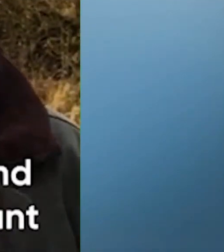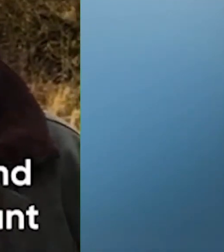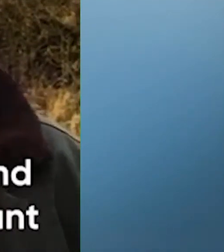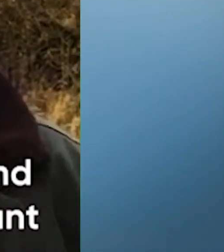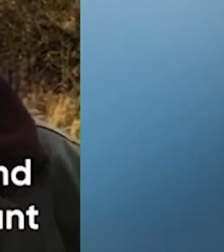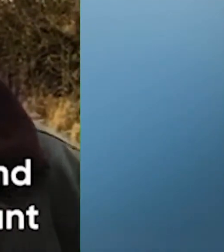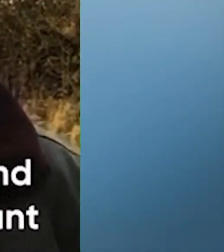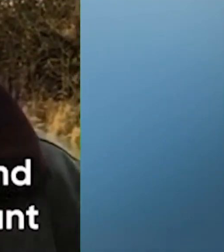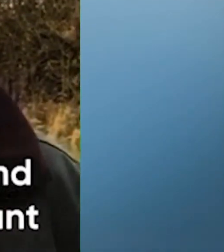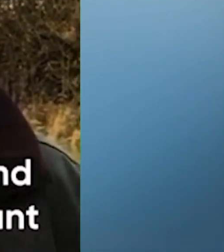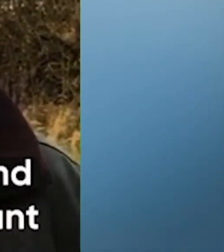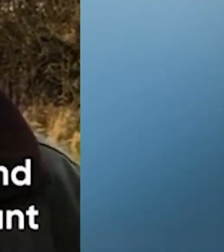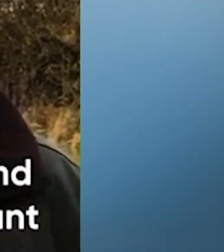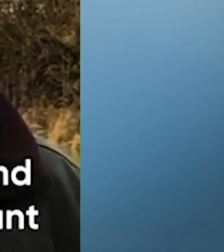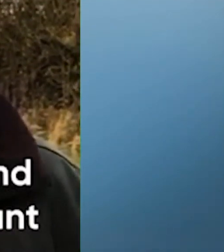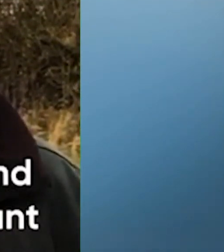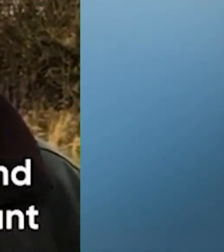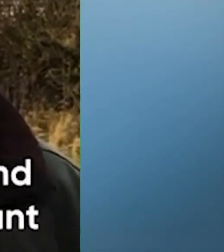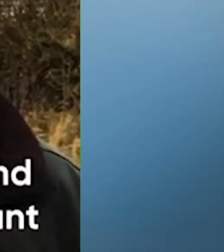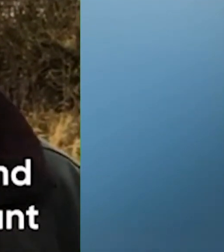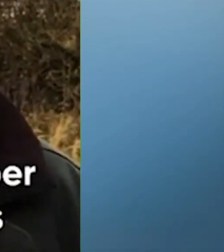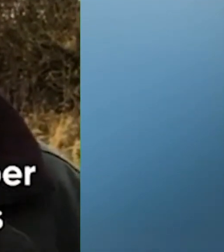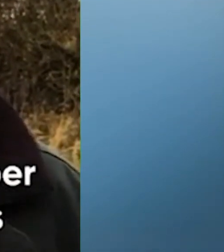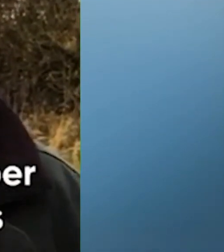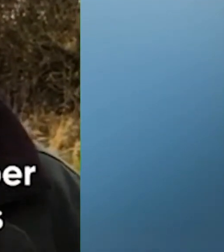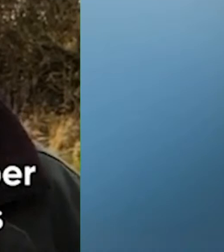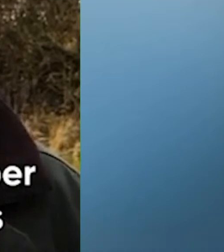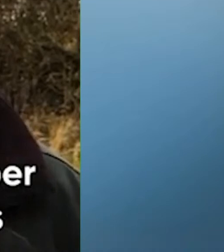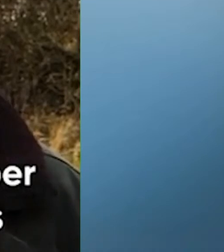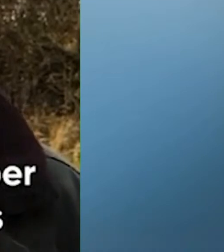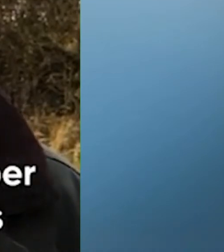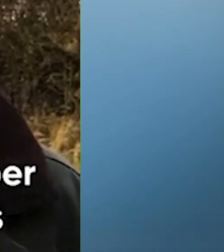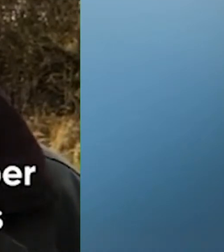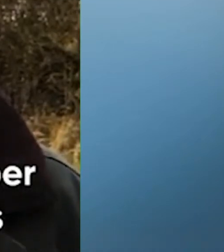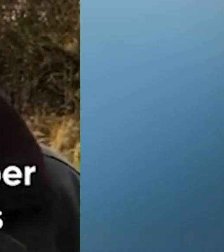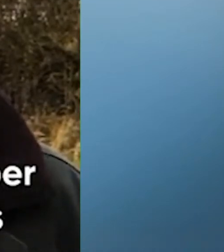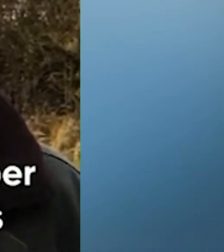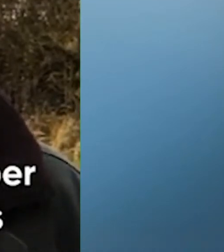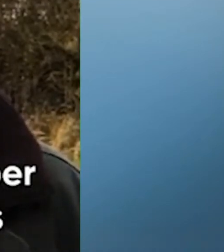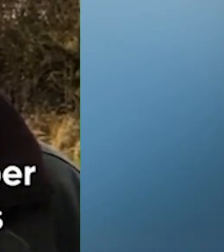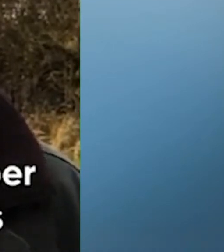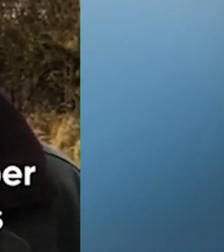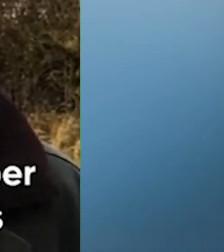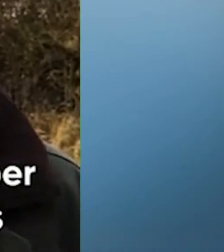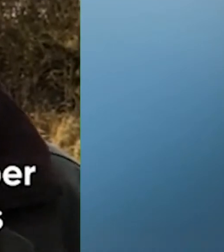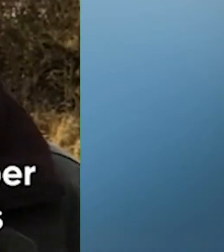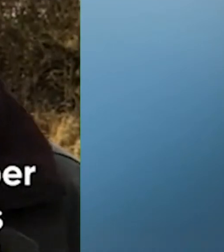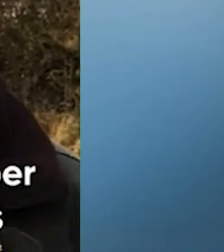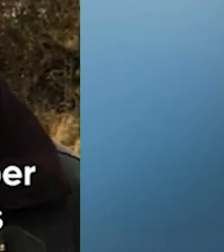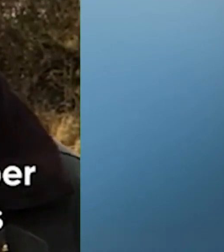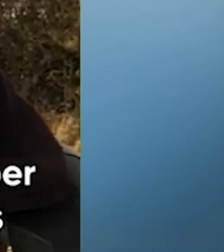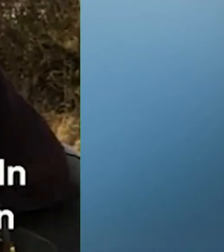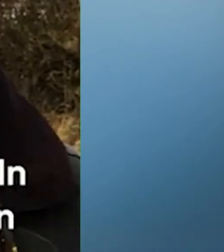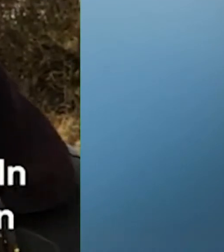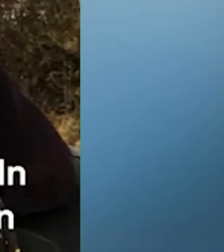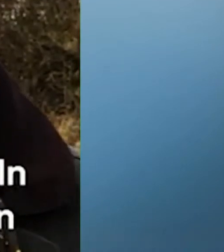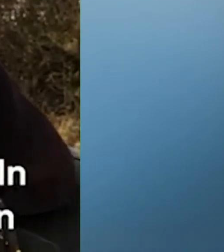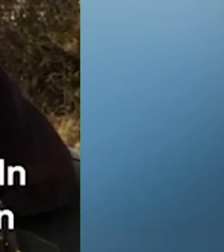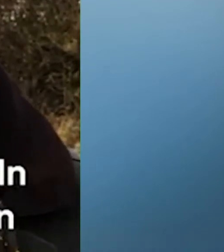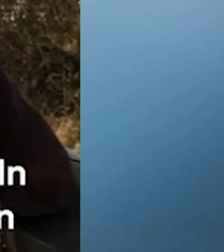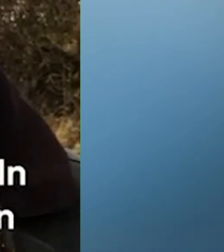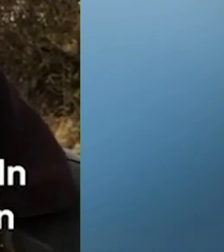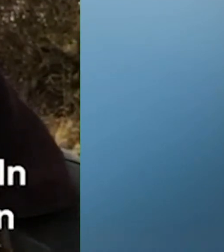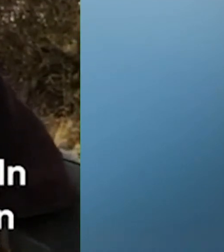Over the last weekend, we've seen a significant increase in the number of incidents of dogs